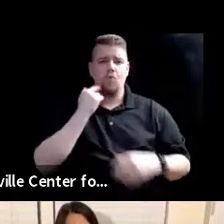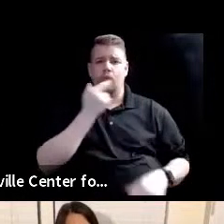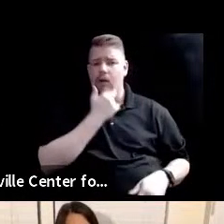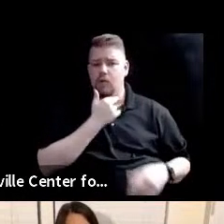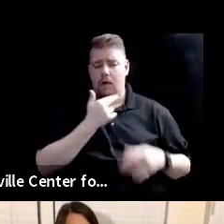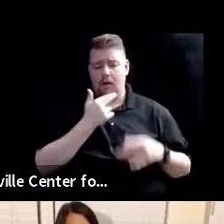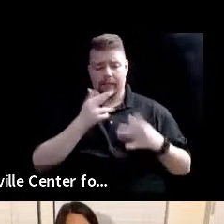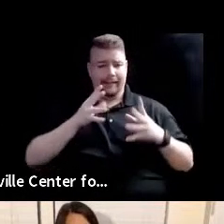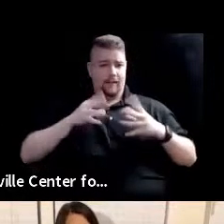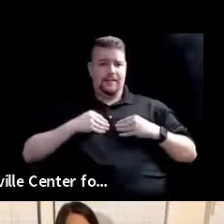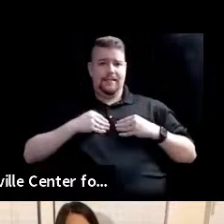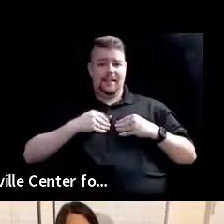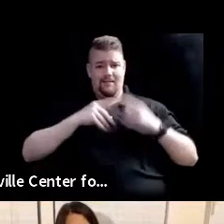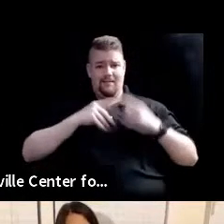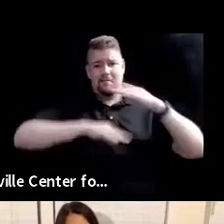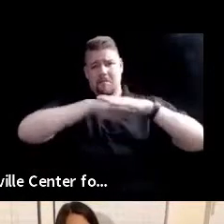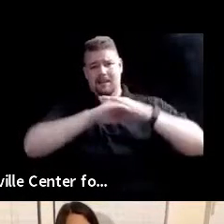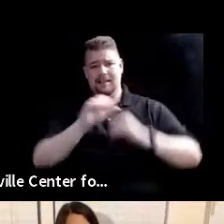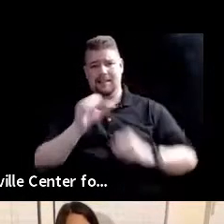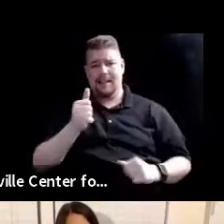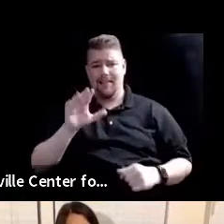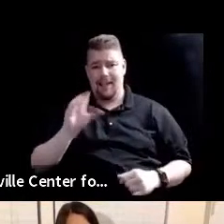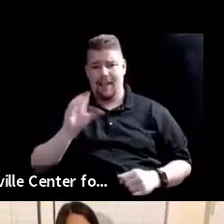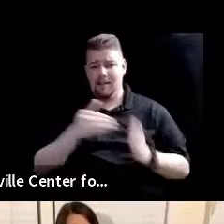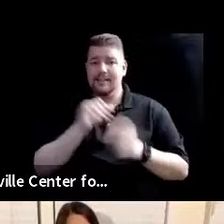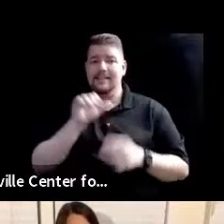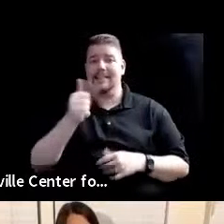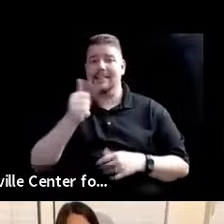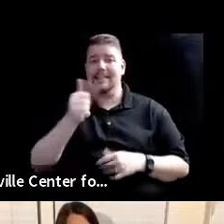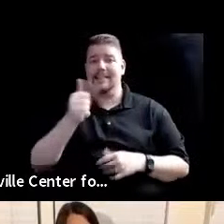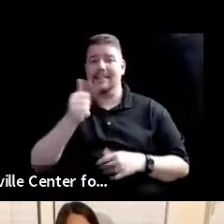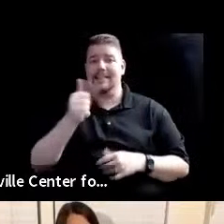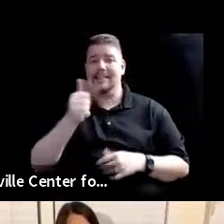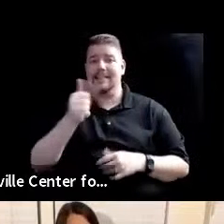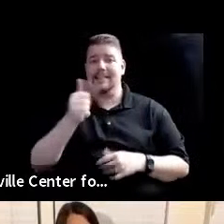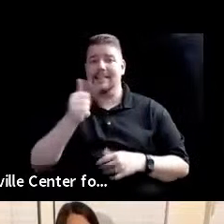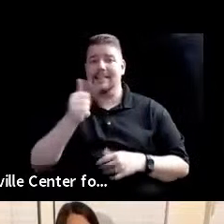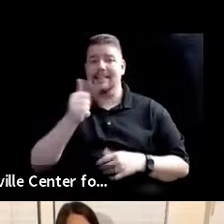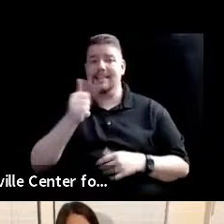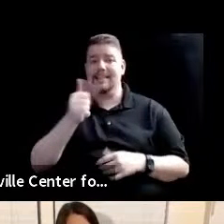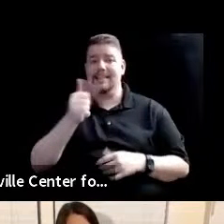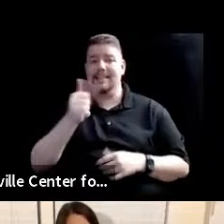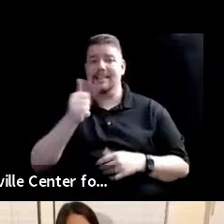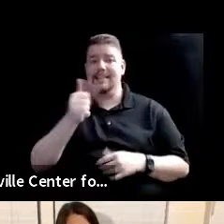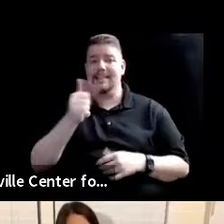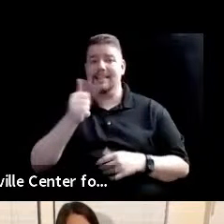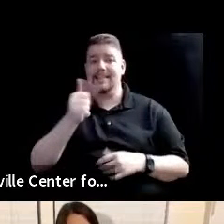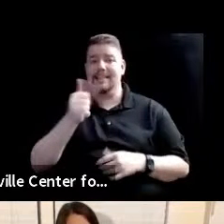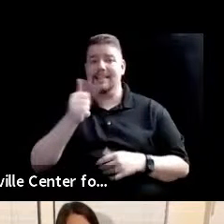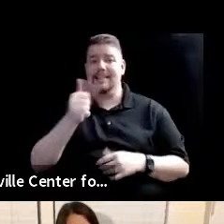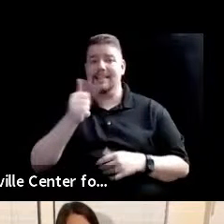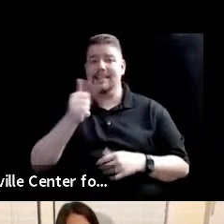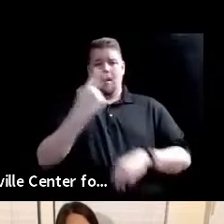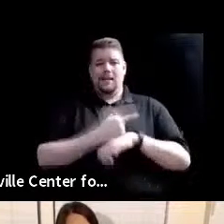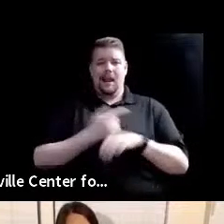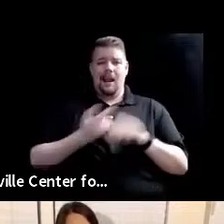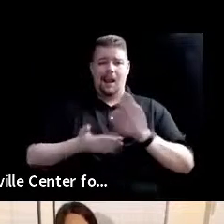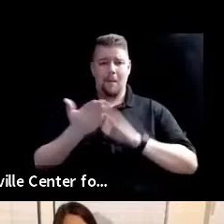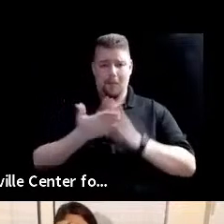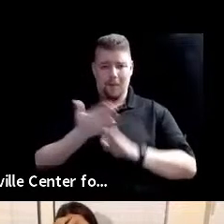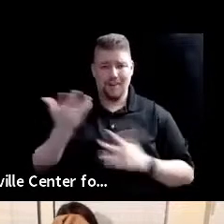for instance, can receive. And for a lot of those restaurants, that's about a day's operations, so that would